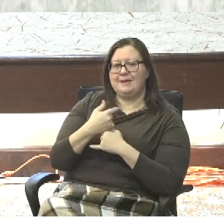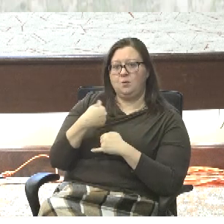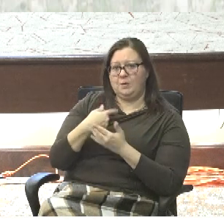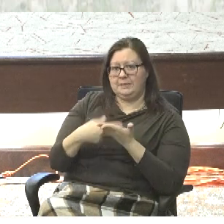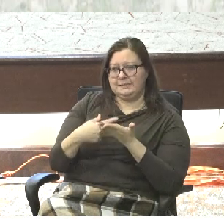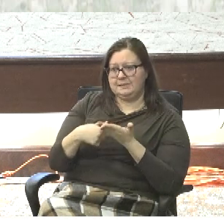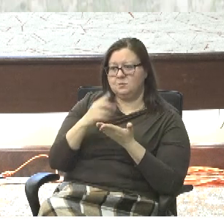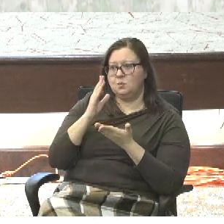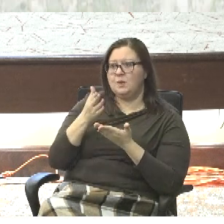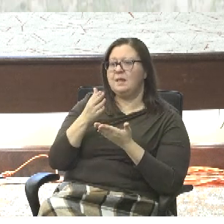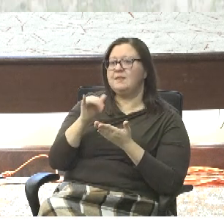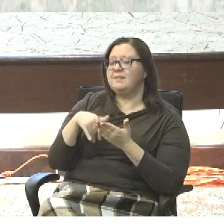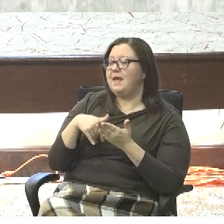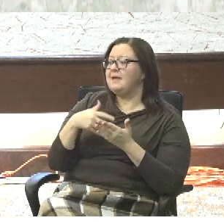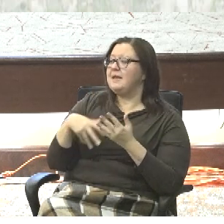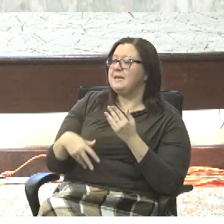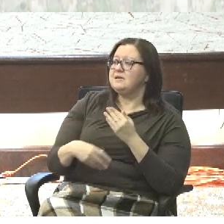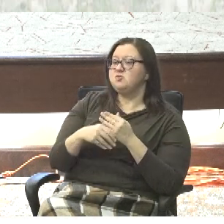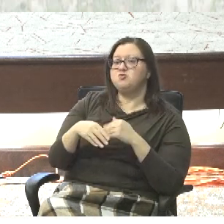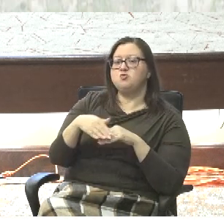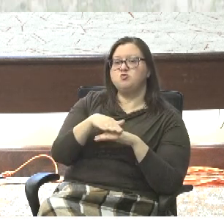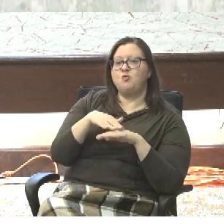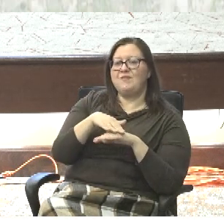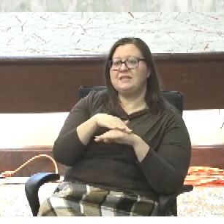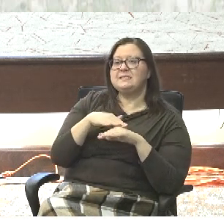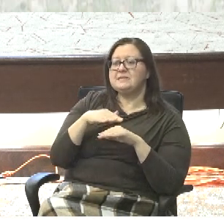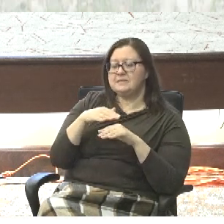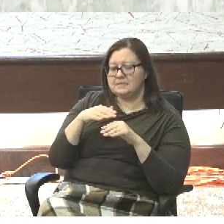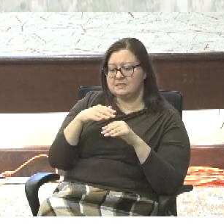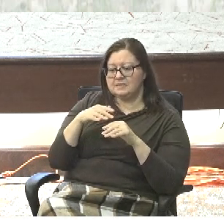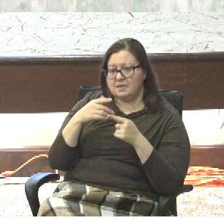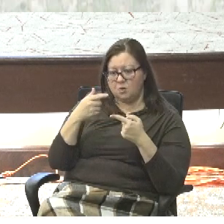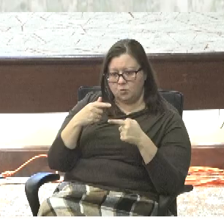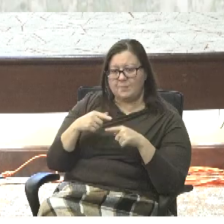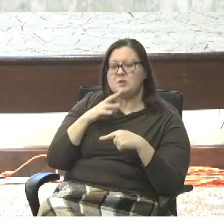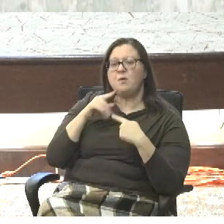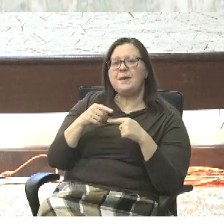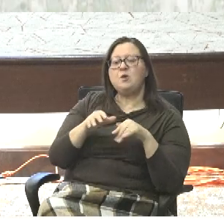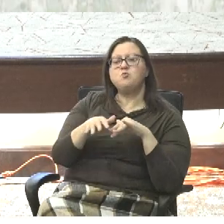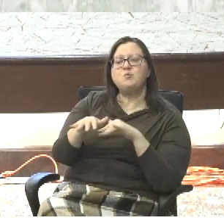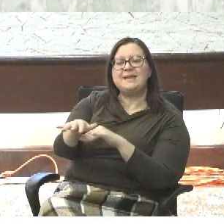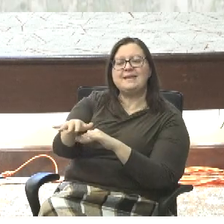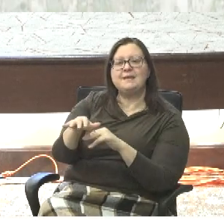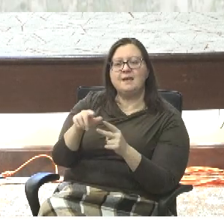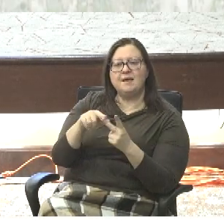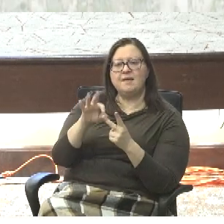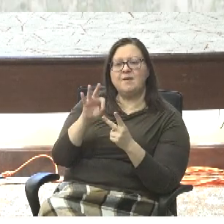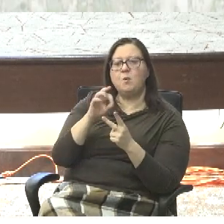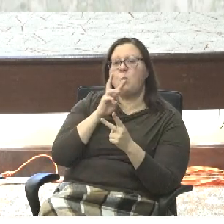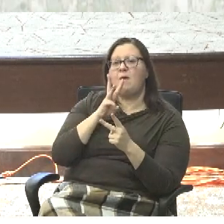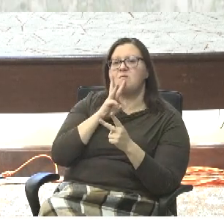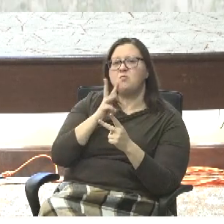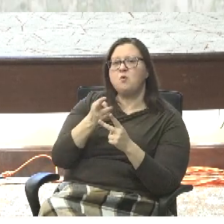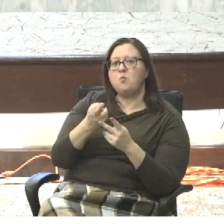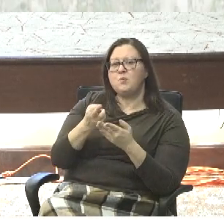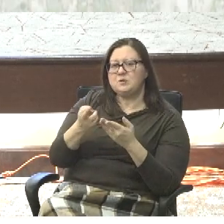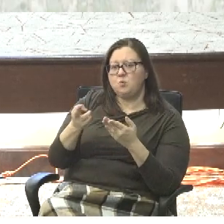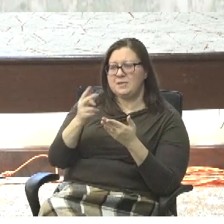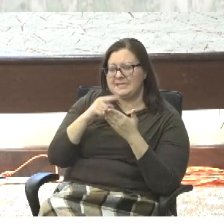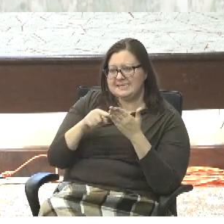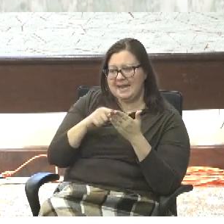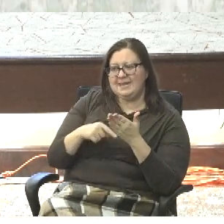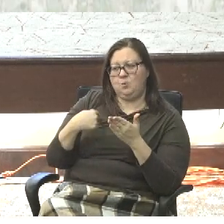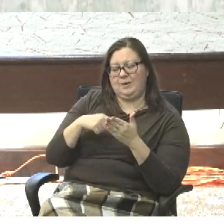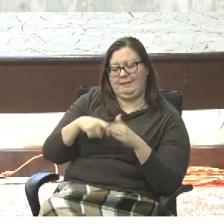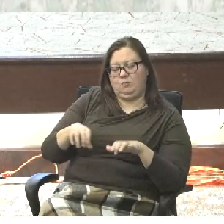today. That additional services agreement has to do with the Creekway and the flood and the water resource study that needs to